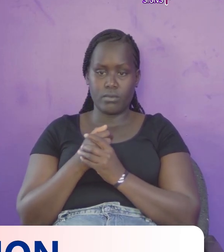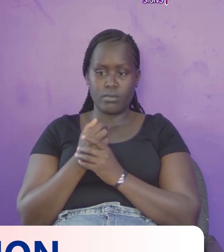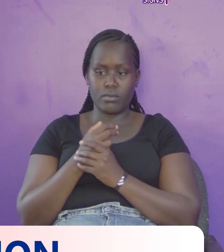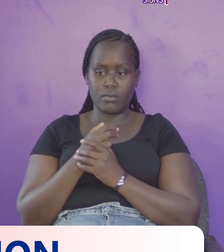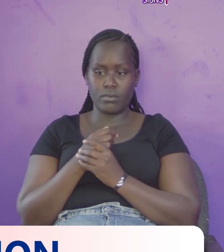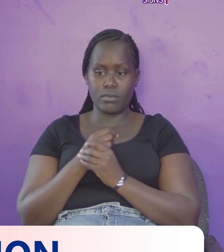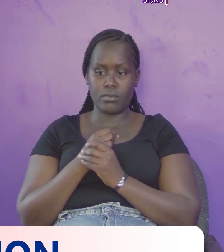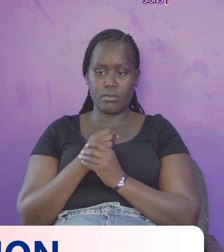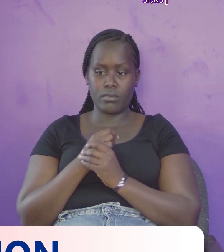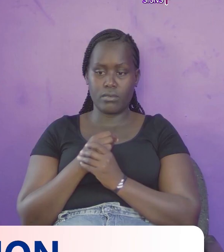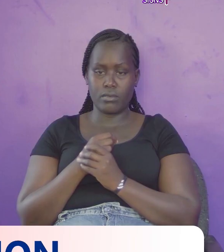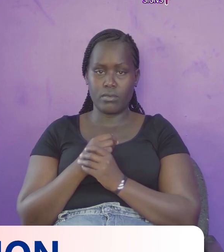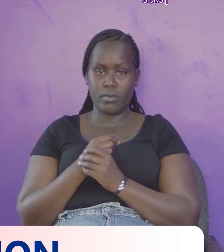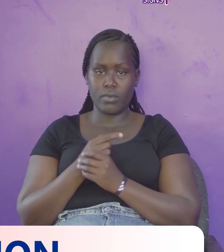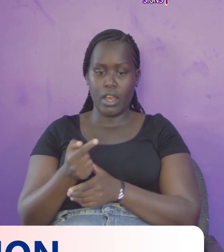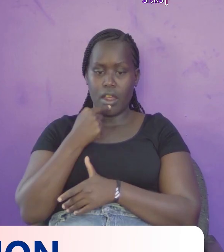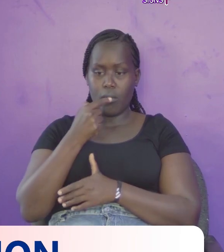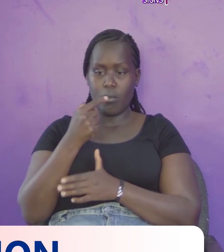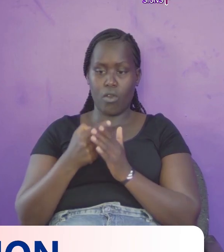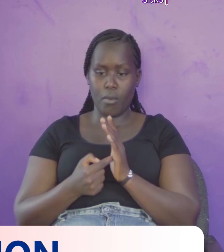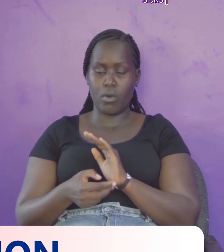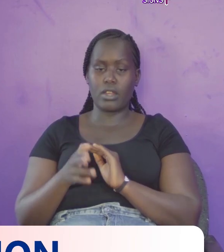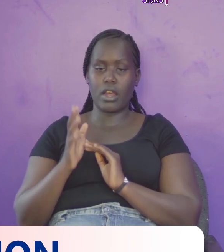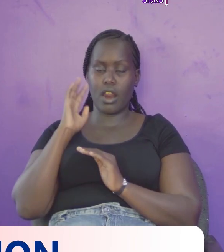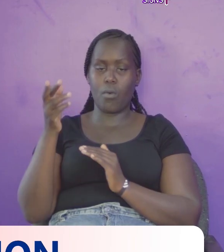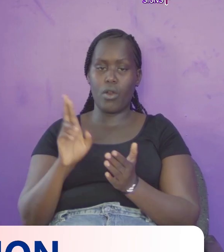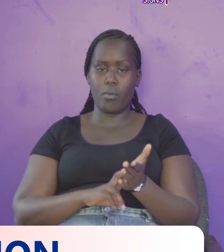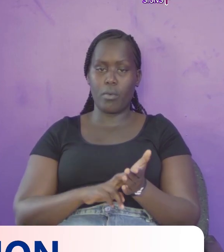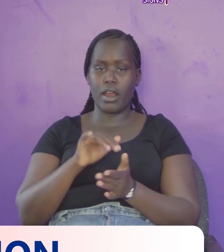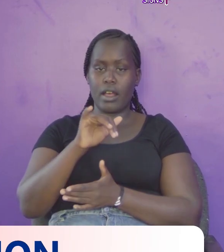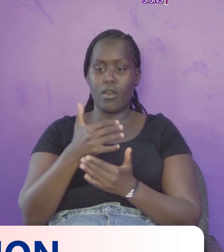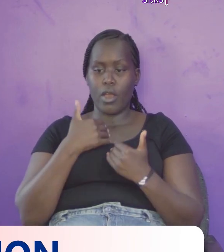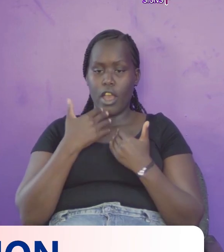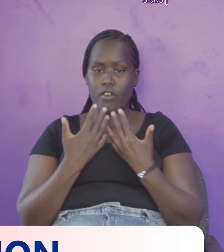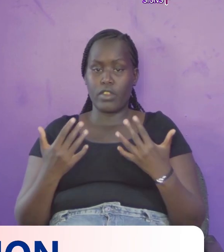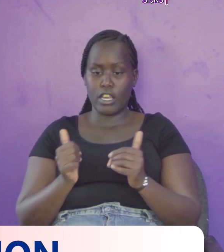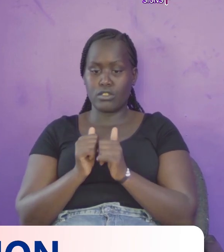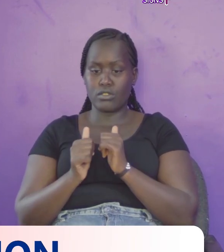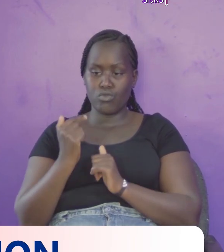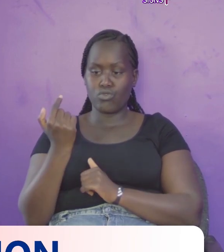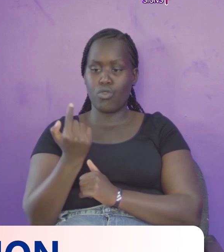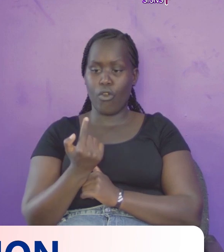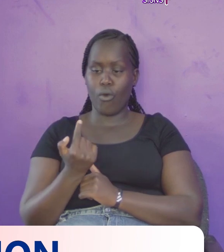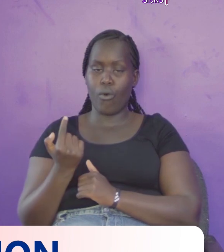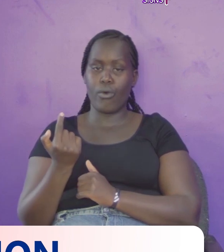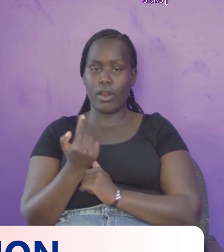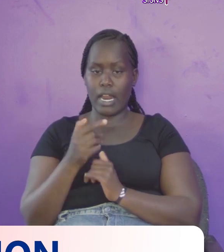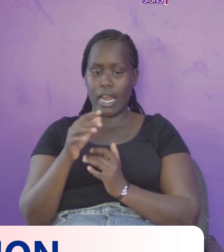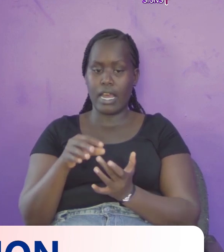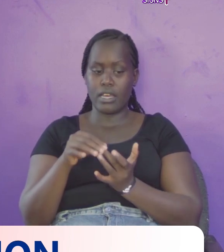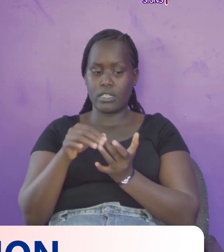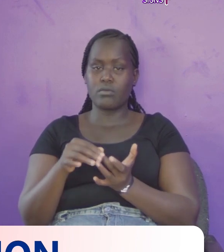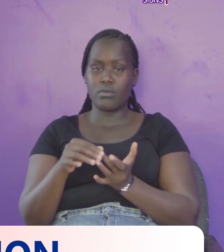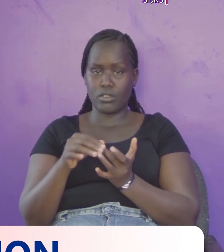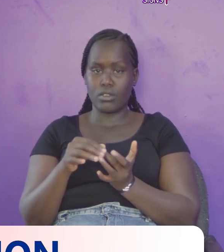Mr. Jonah, that is why I have told you and I repeat that there are things that only special grace can